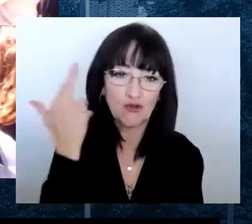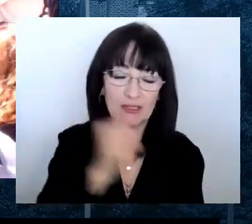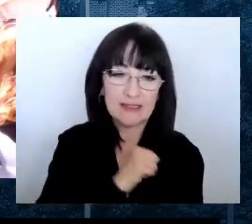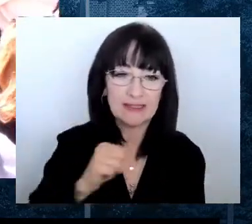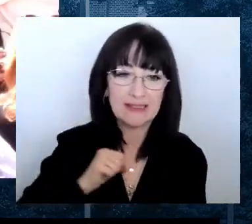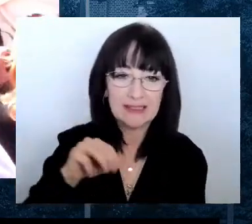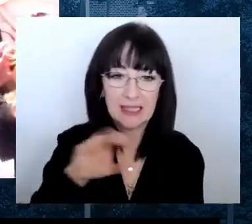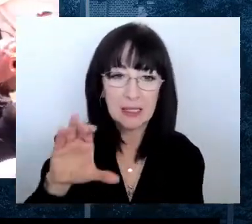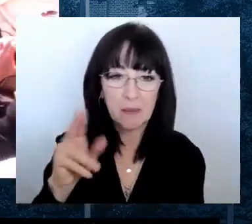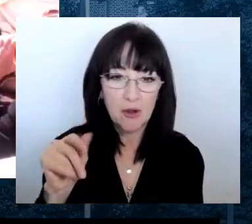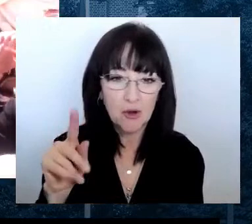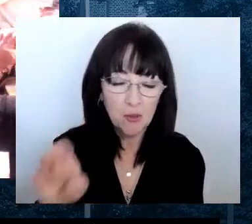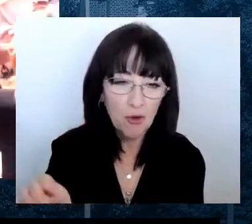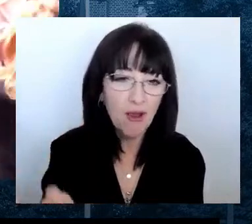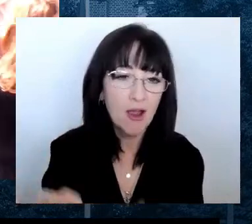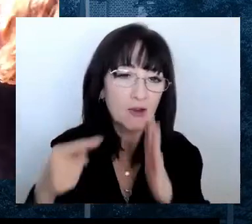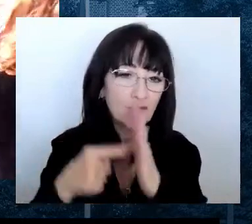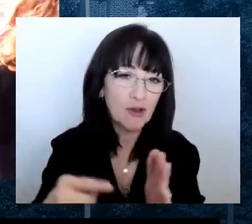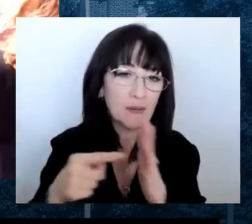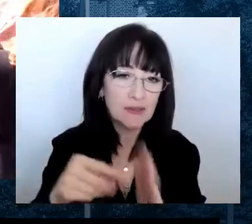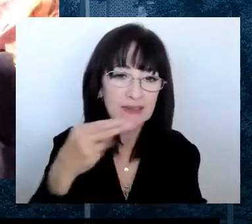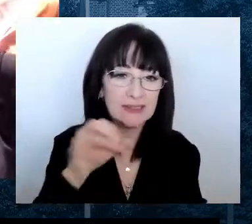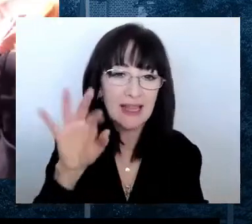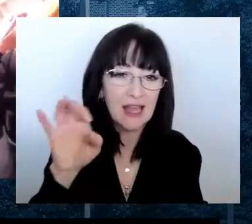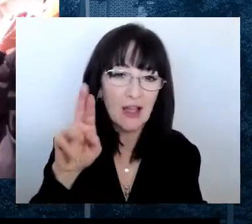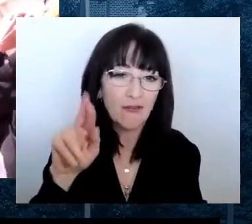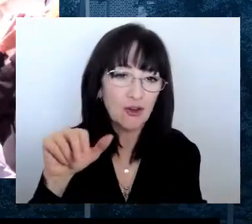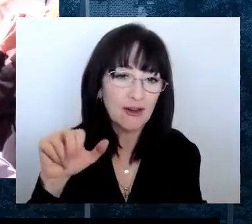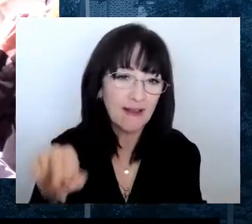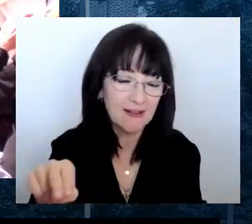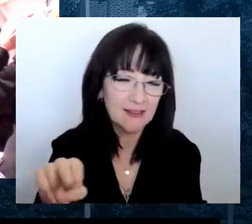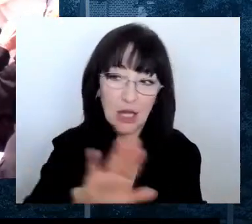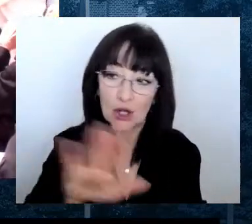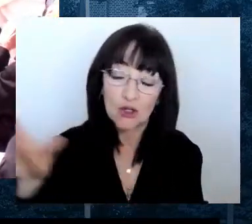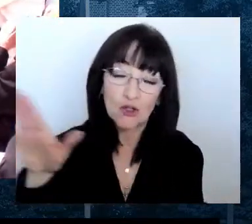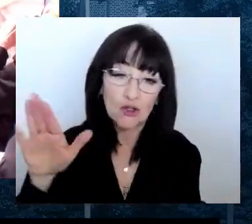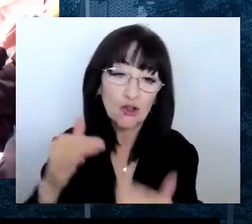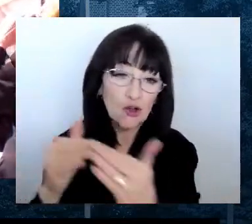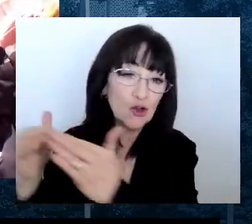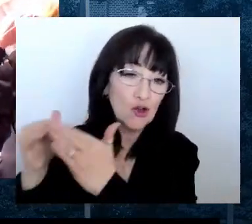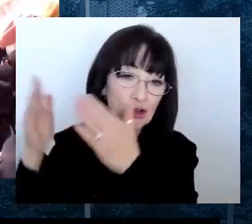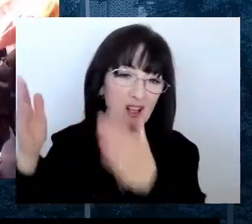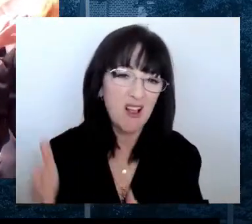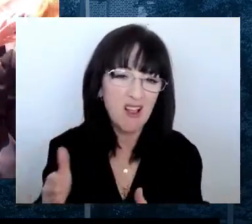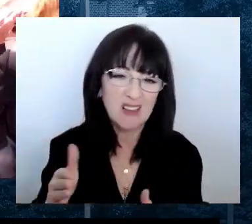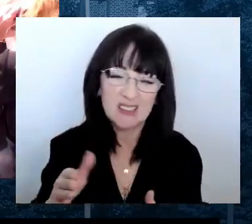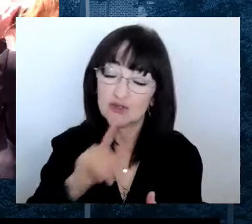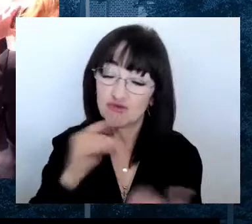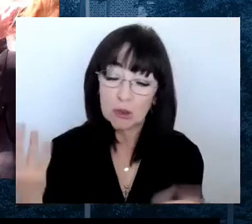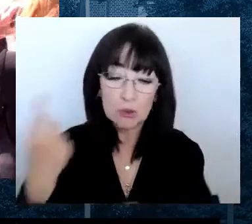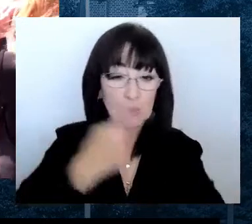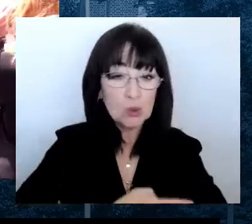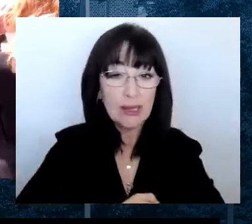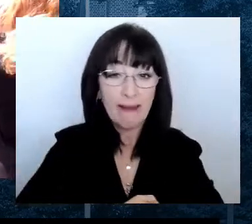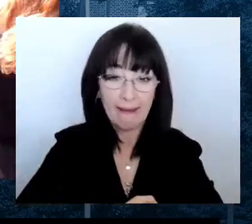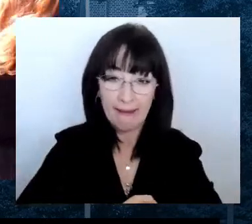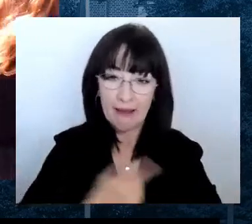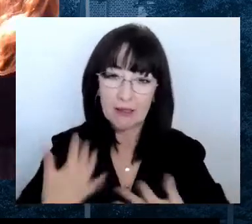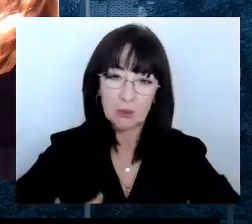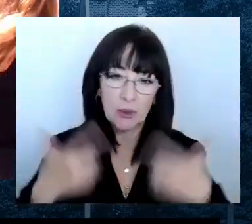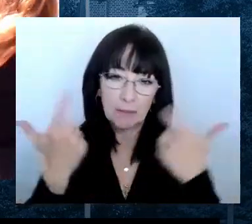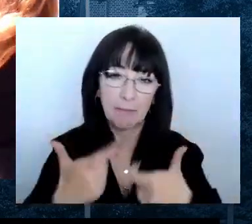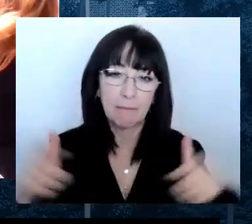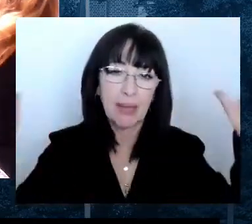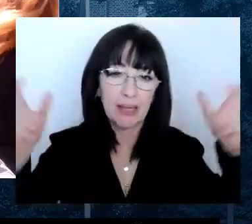and Representative Heffernan and to all your colleagues, that you're able to do a big thing today and make a real